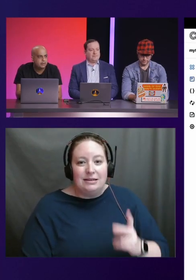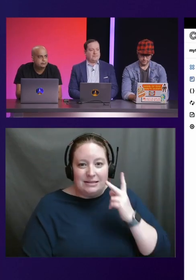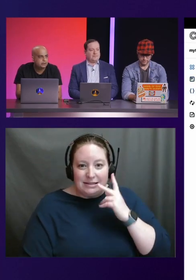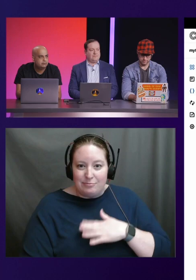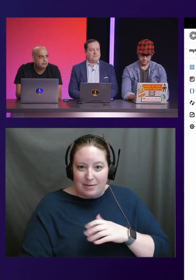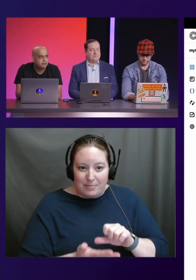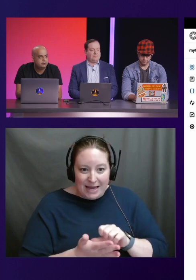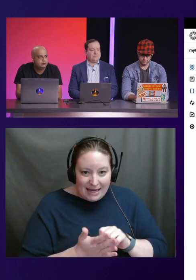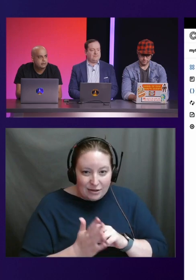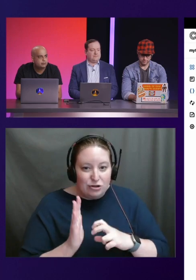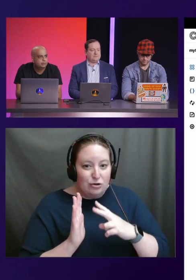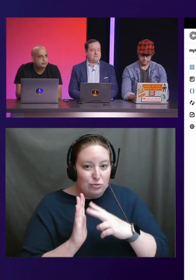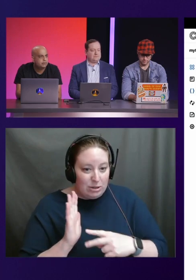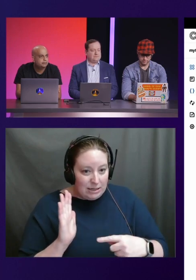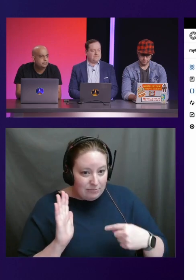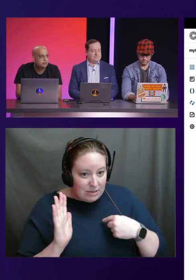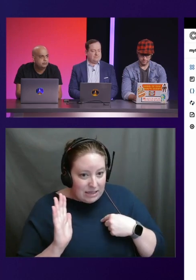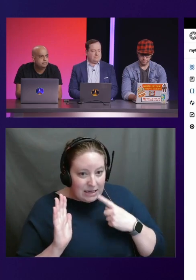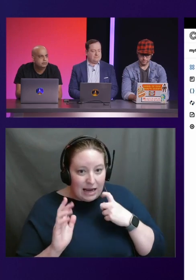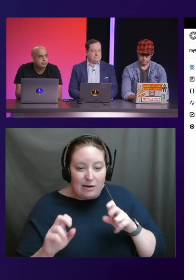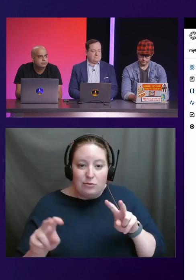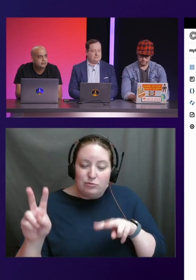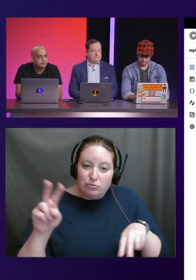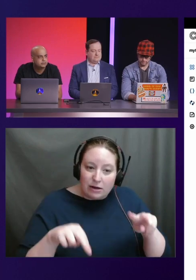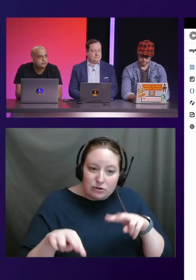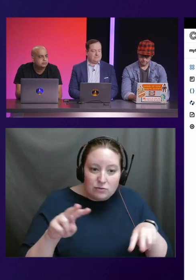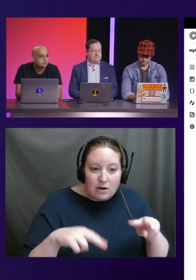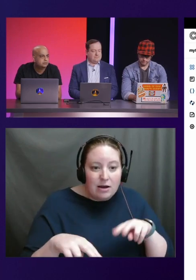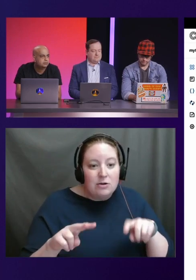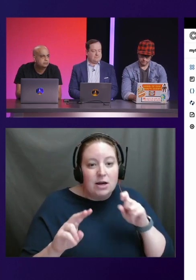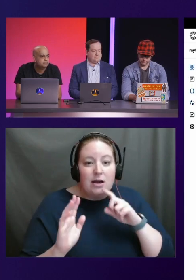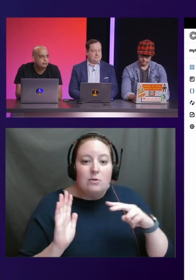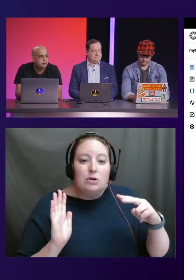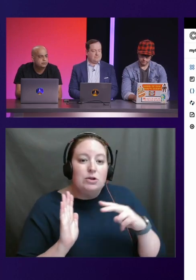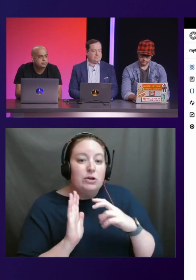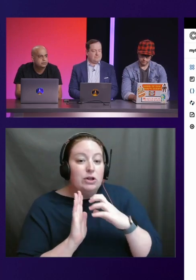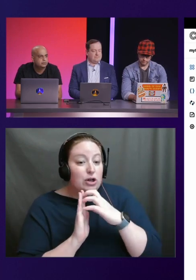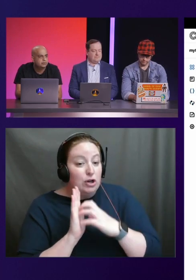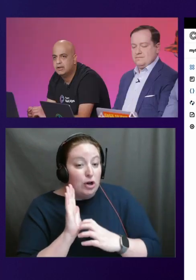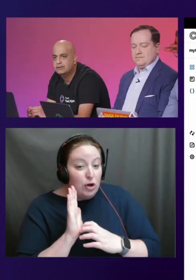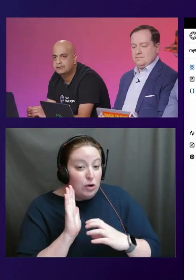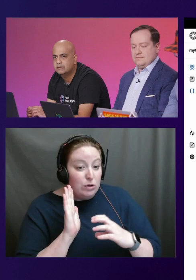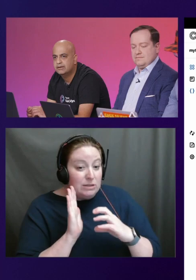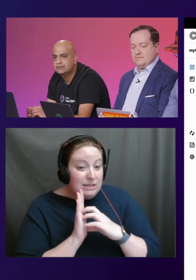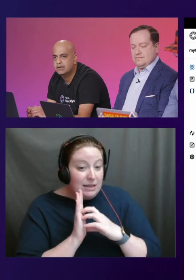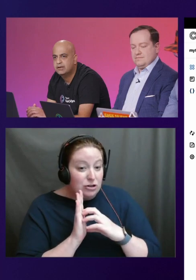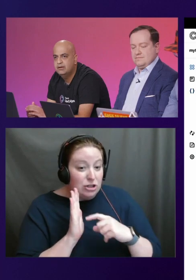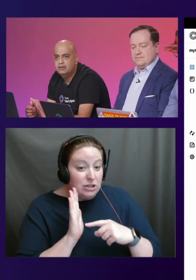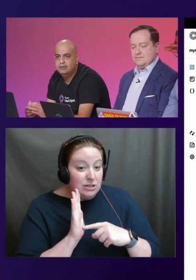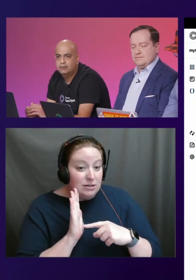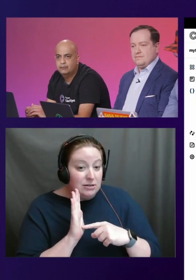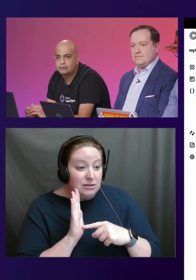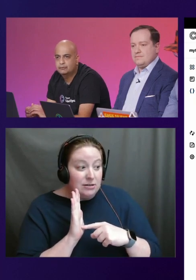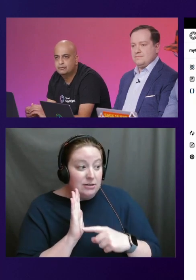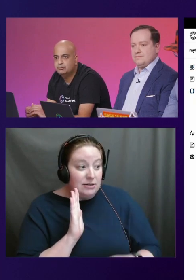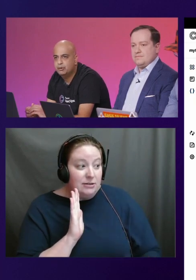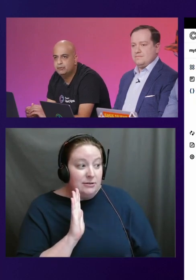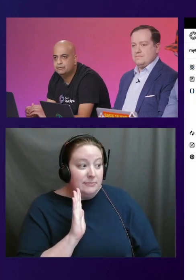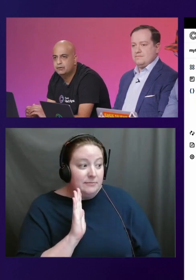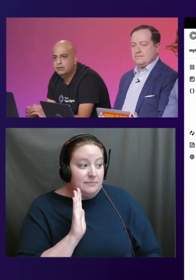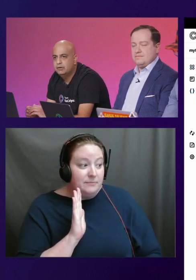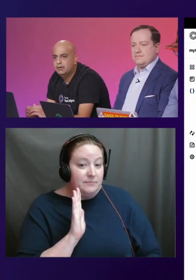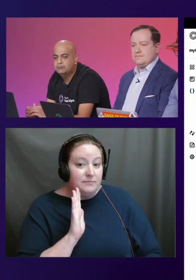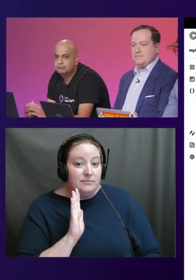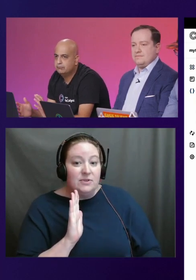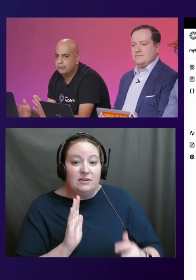going to browse around, take a look around quickly, right? So I'm going to go to the code section within CodeCatalyst on that side, go to source